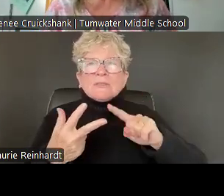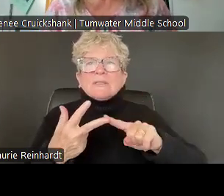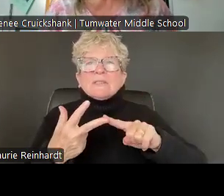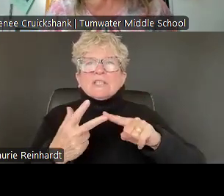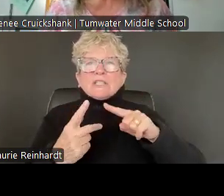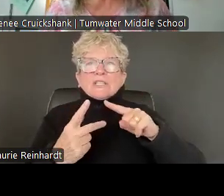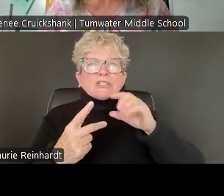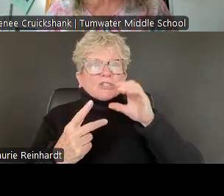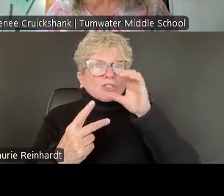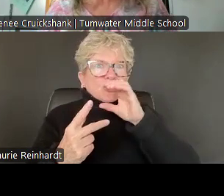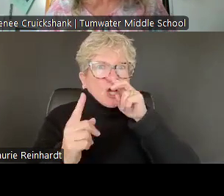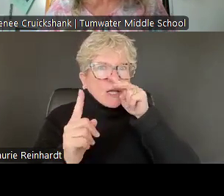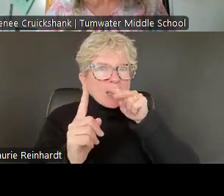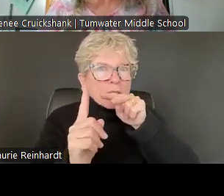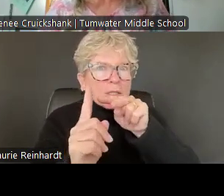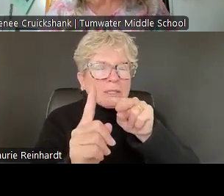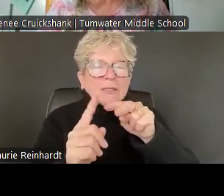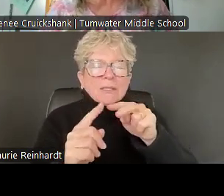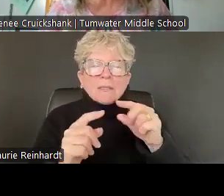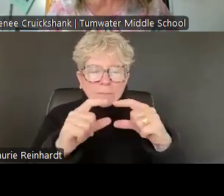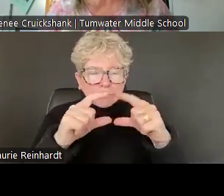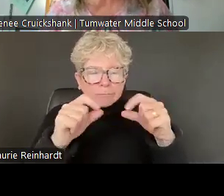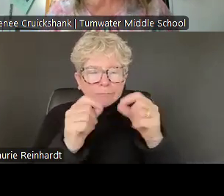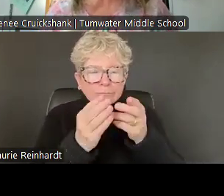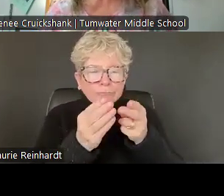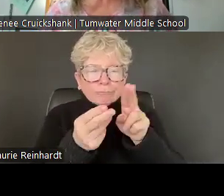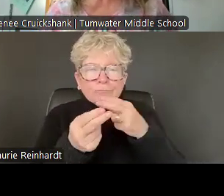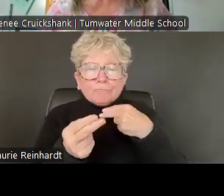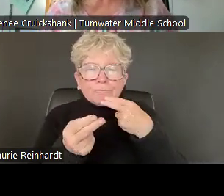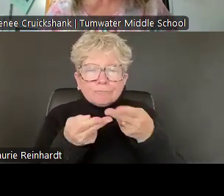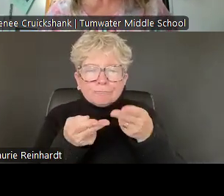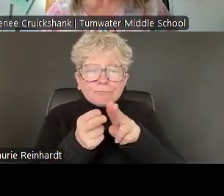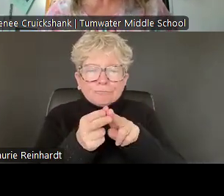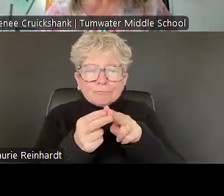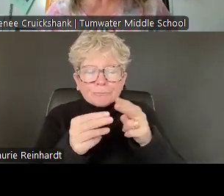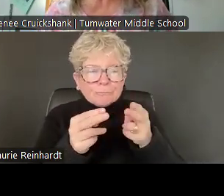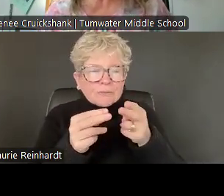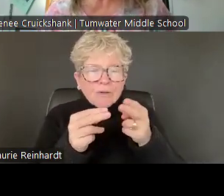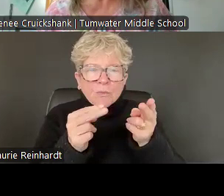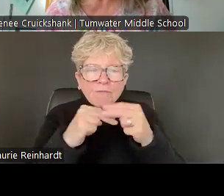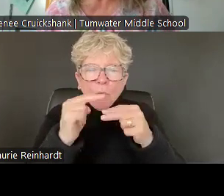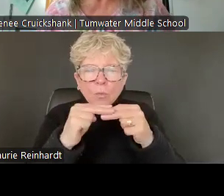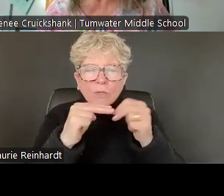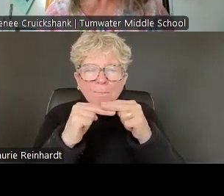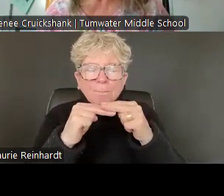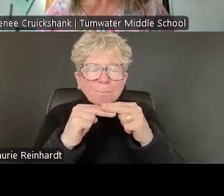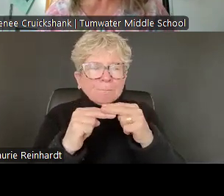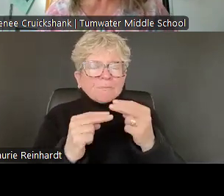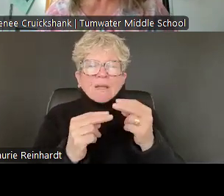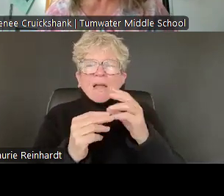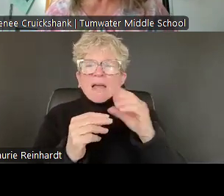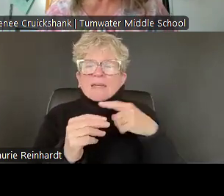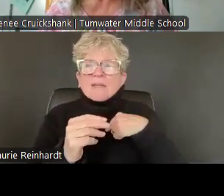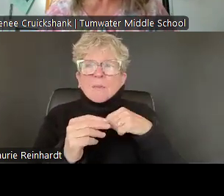stalking. And they were just little business card, little folders. And so I would put those in places where it seems like they were needed.